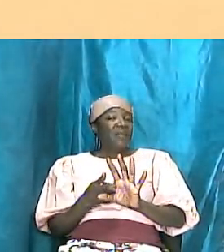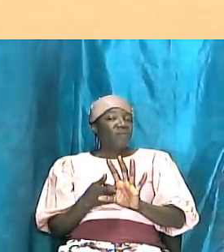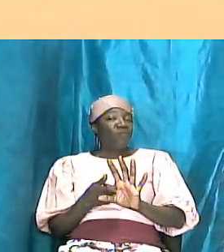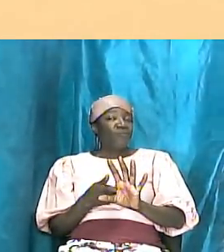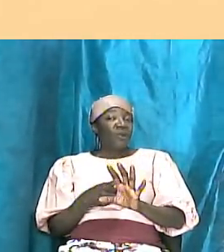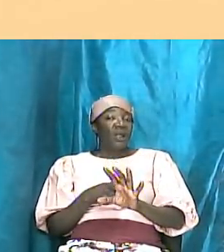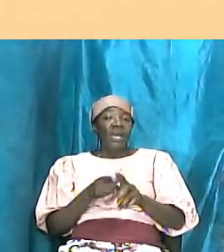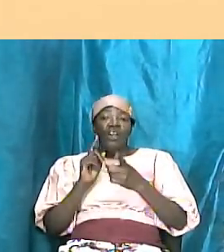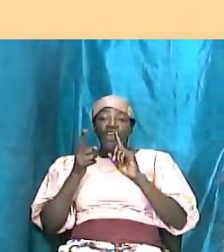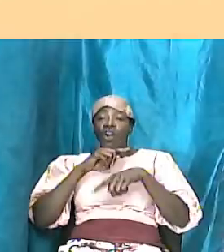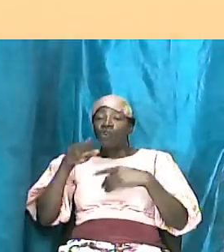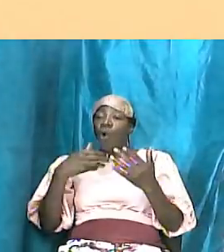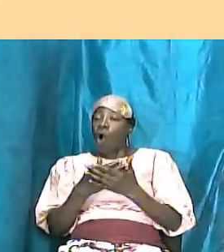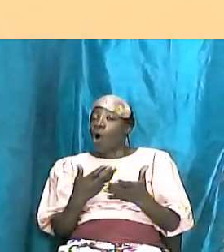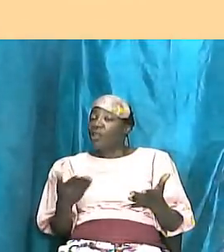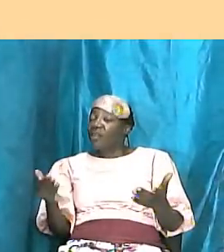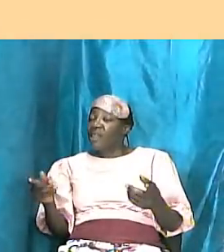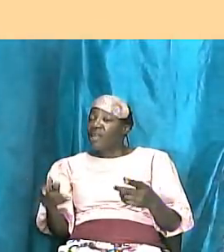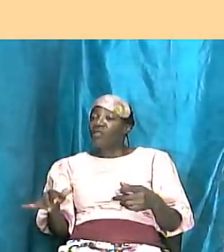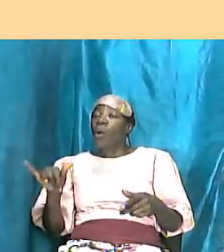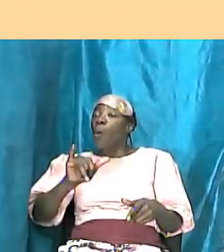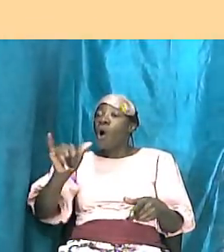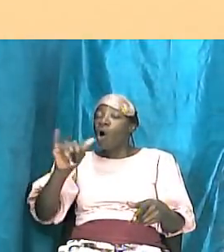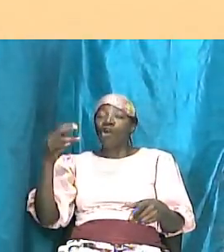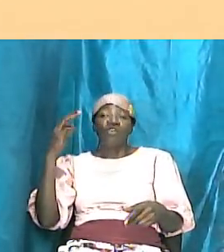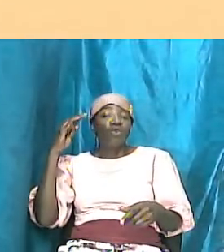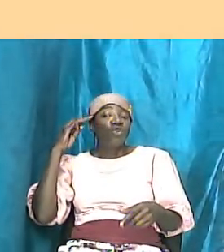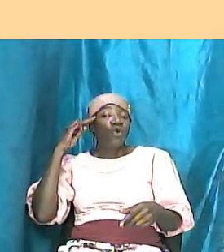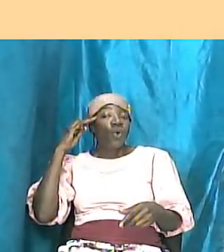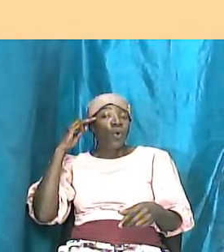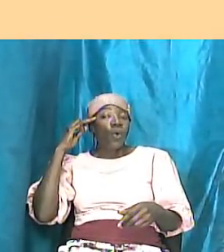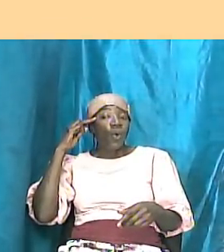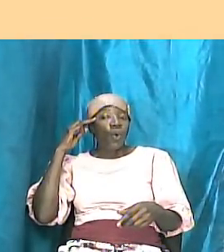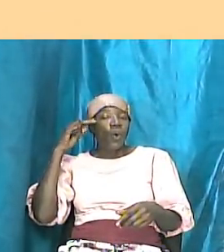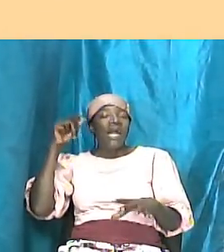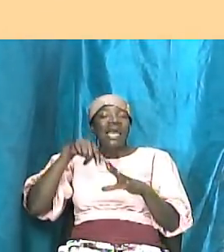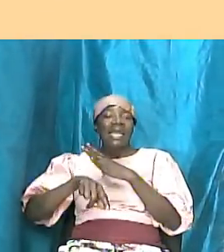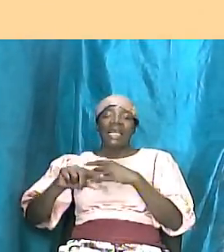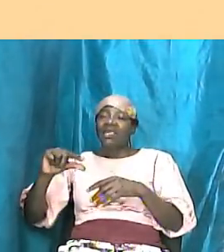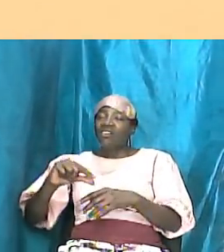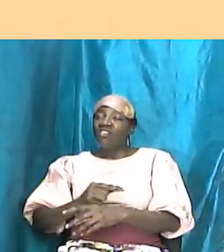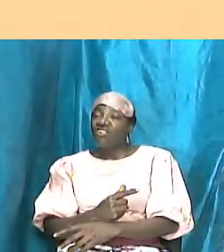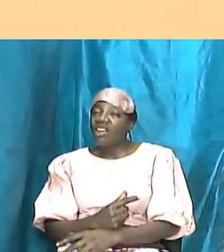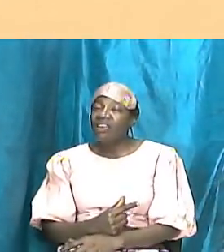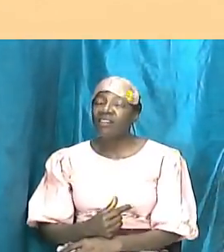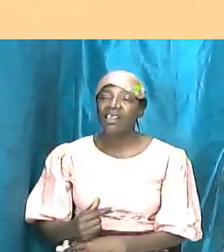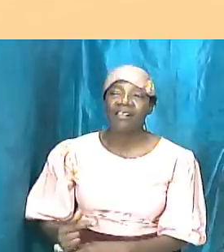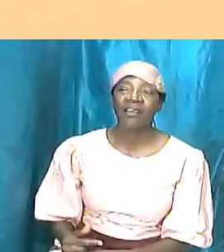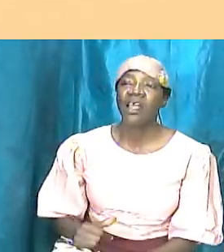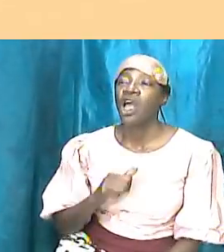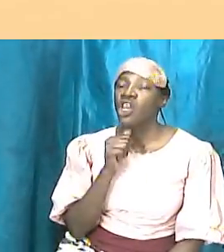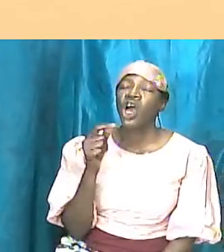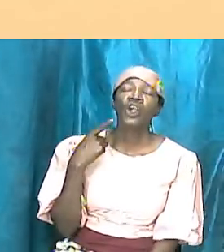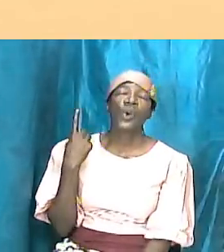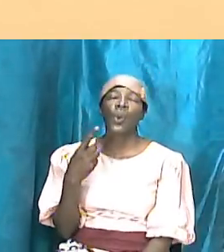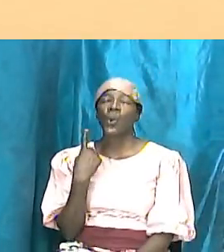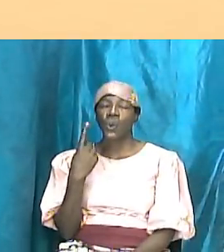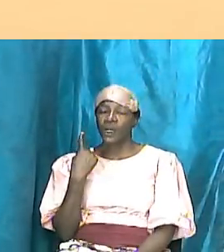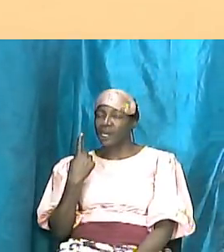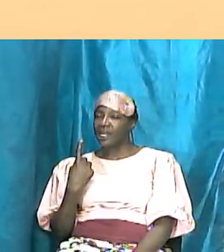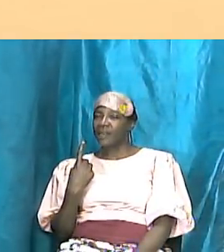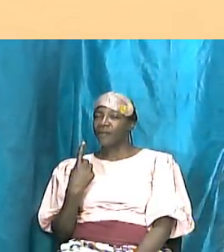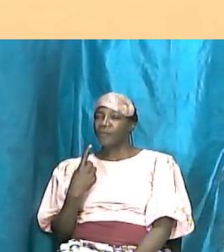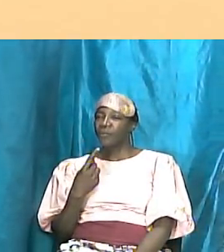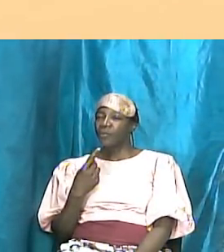already. But we also know that, and we have said it, in Genesis, not only